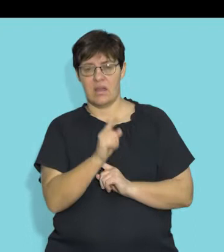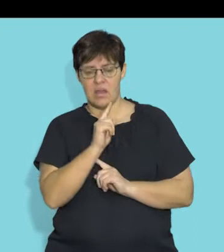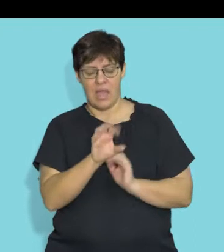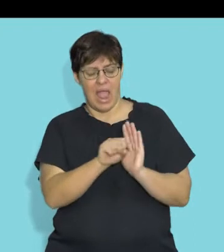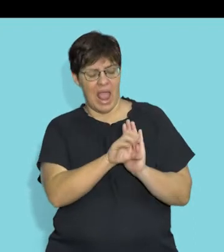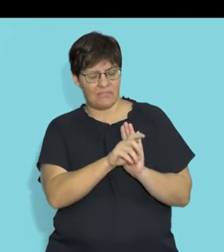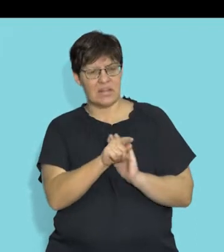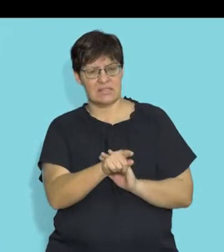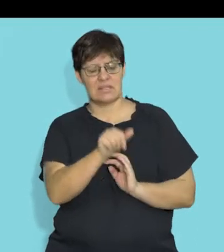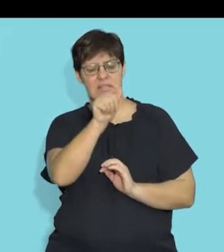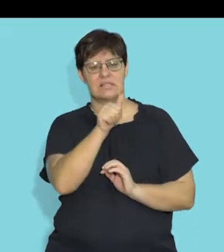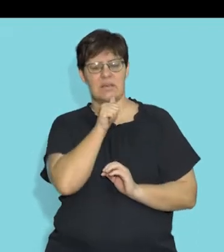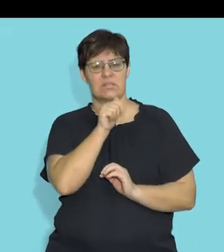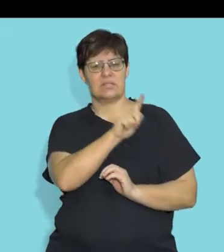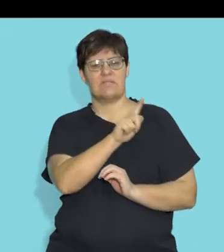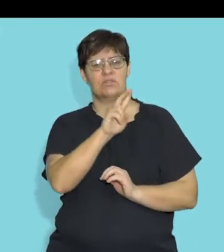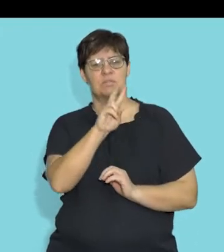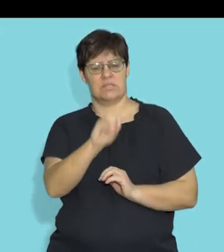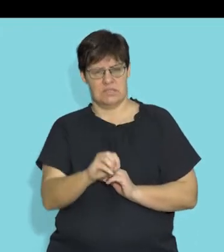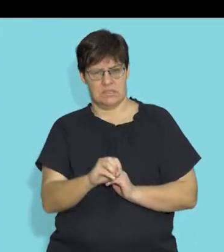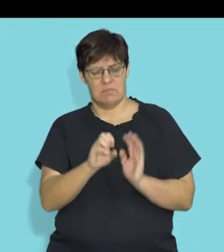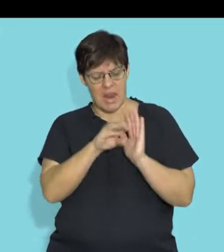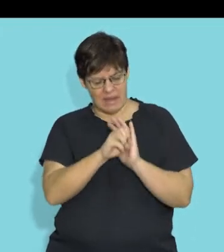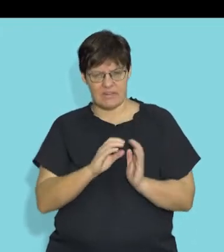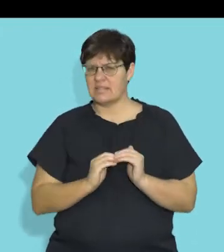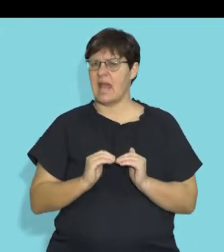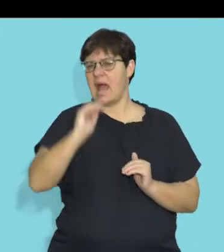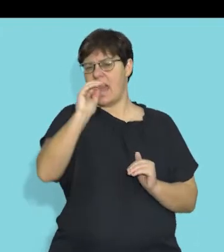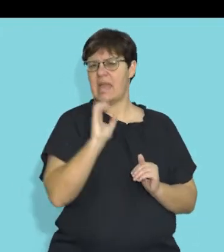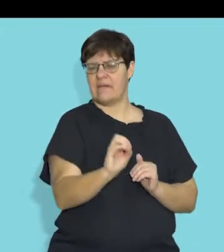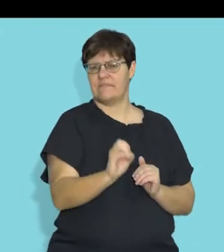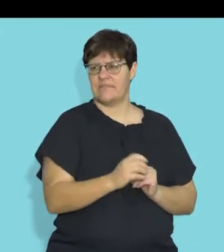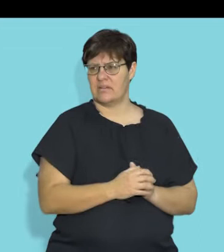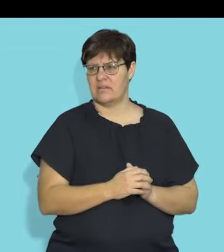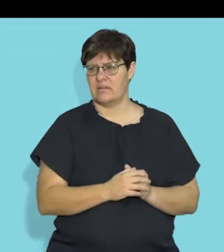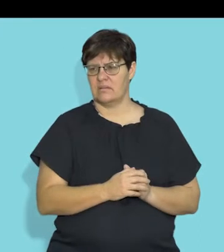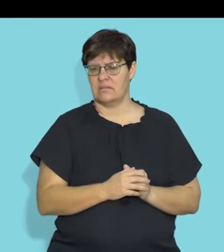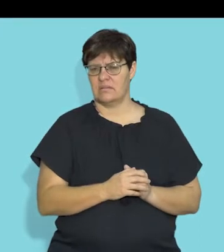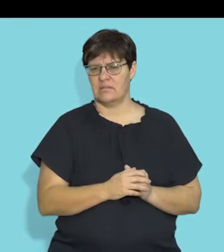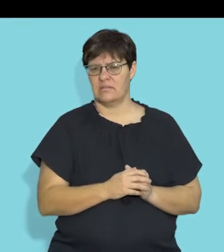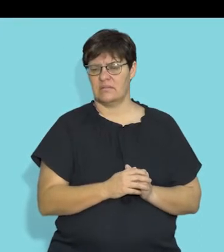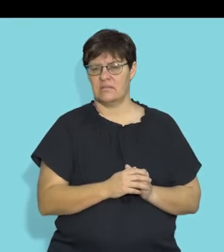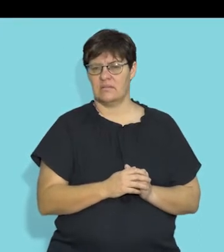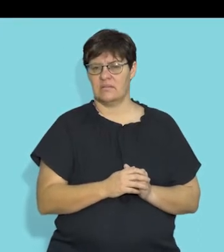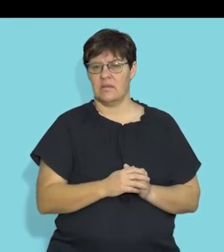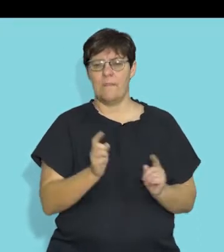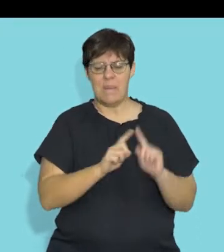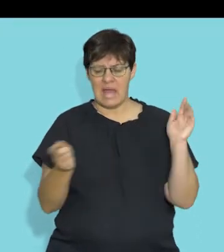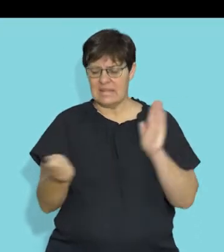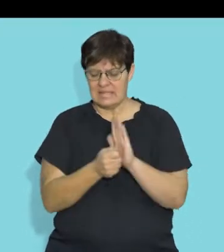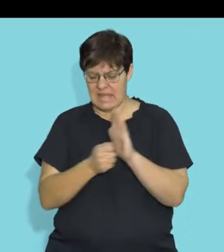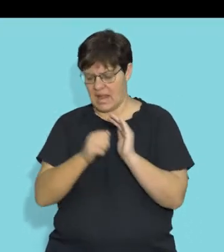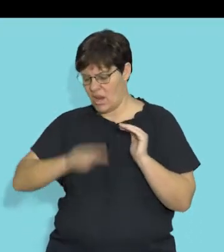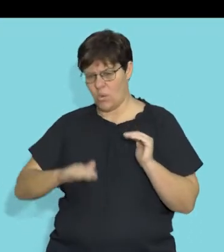of 6,720. Remember, that's the branch that we're looking at, okay? And we can see